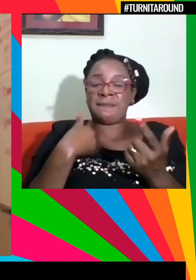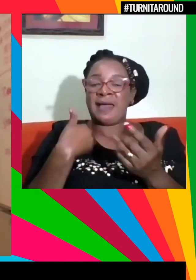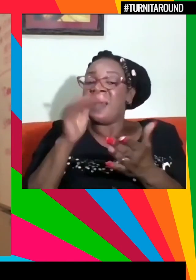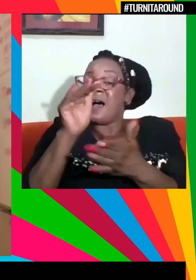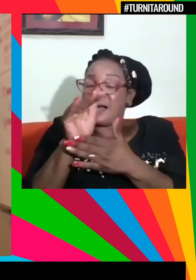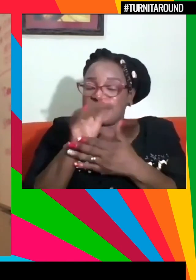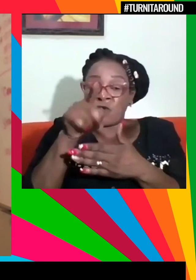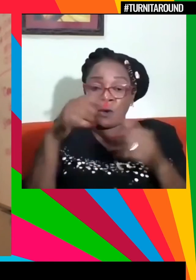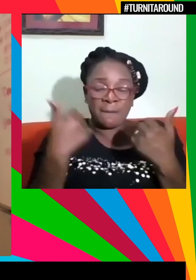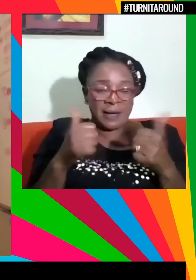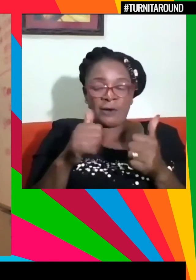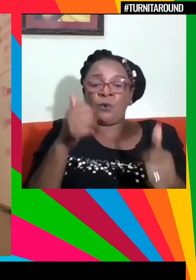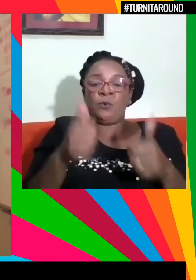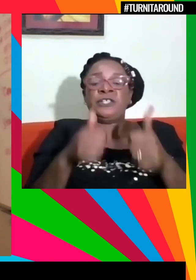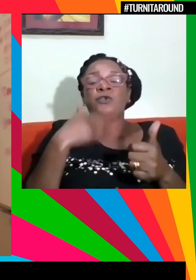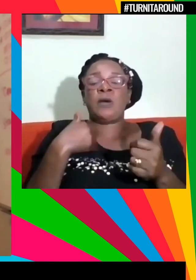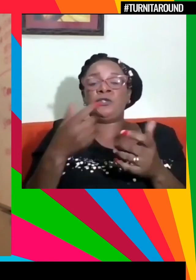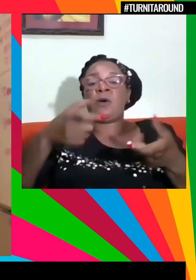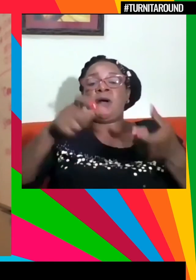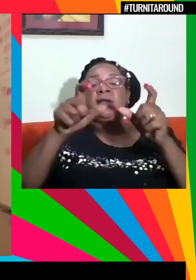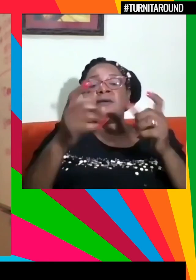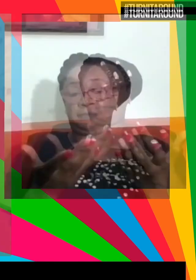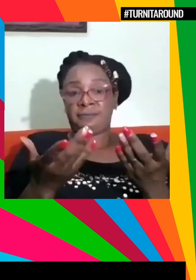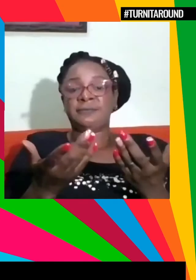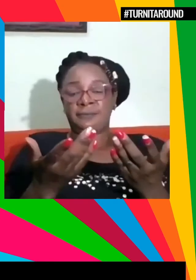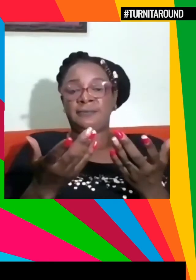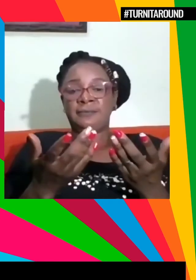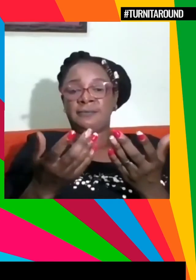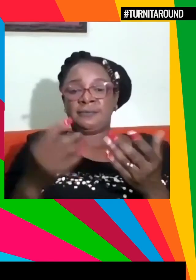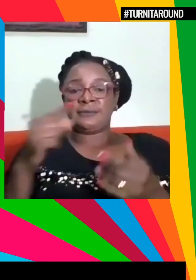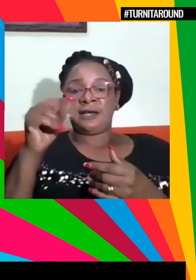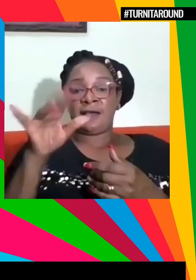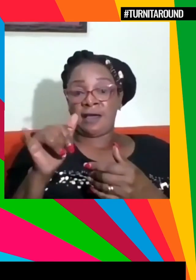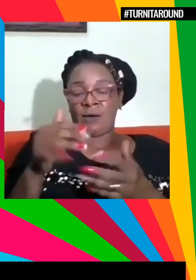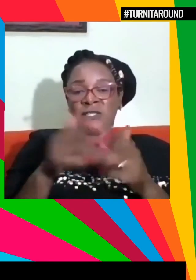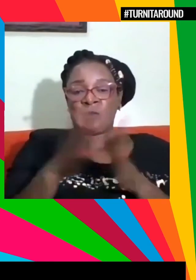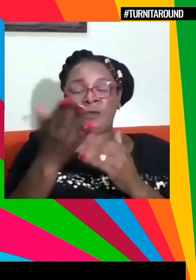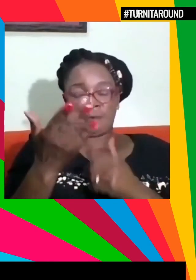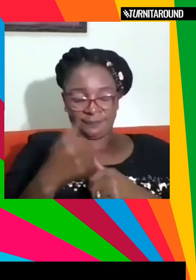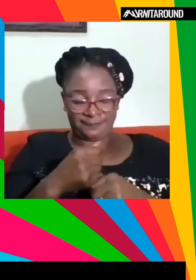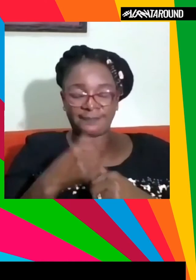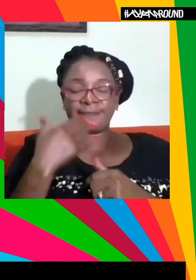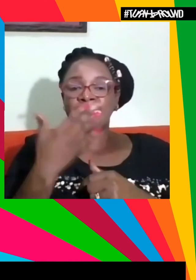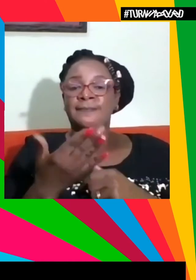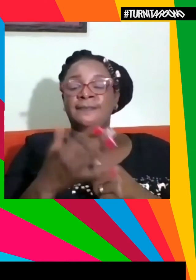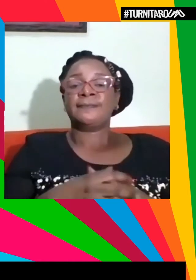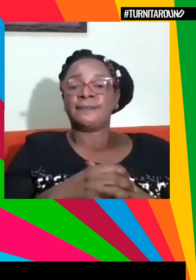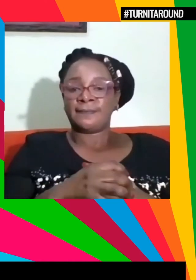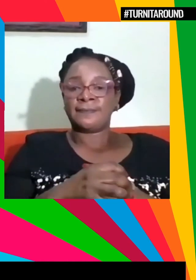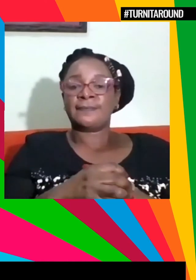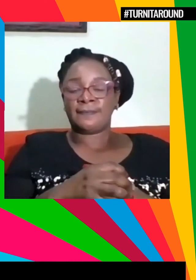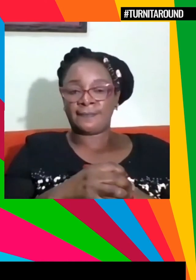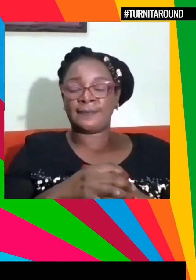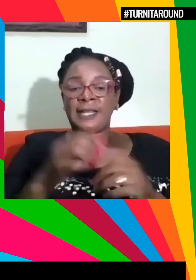leave our audience with today? Guy, maybe we'll start with you. Sure. Thanks, Kendall. So a couple